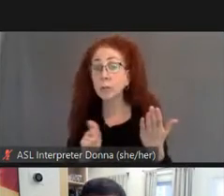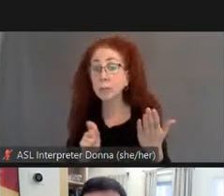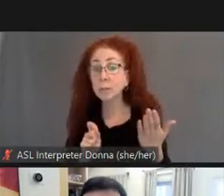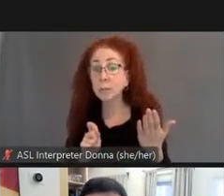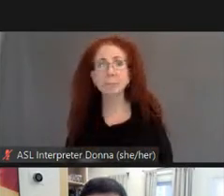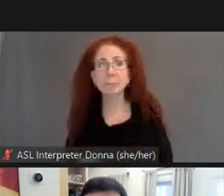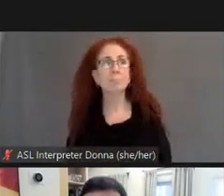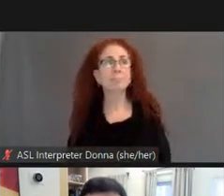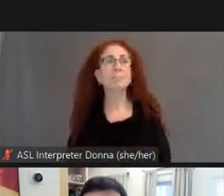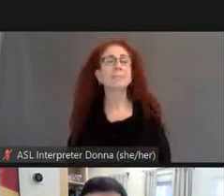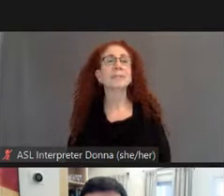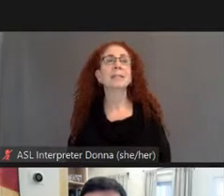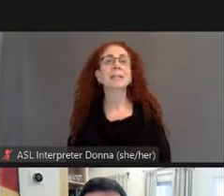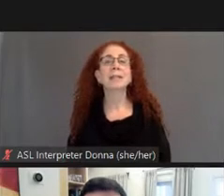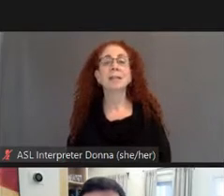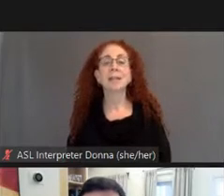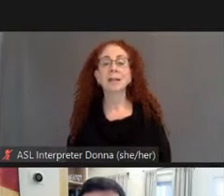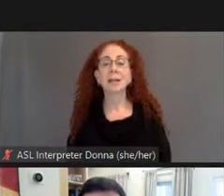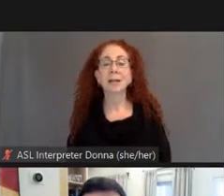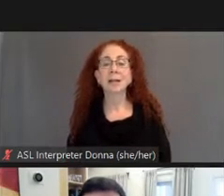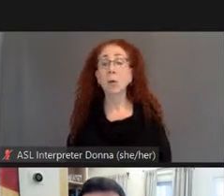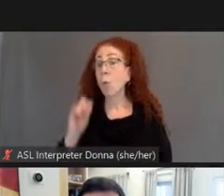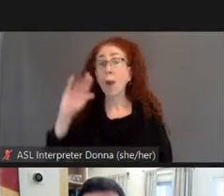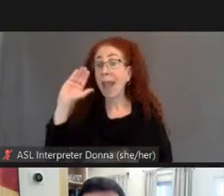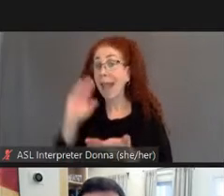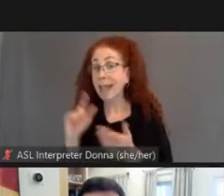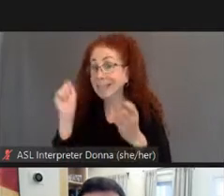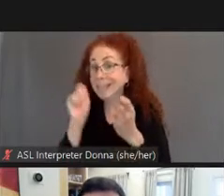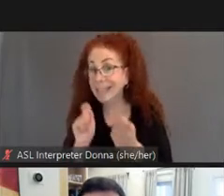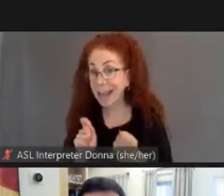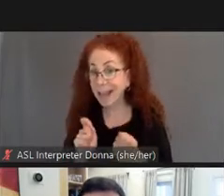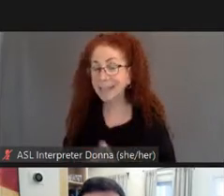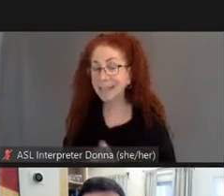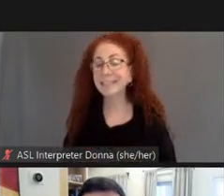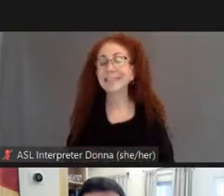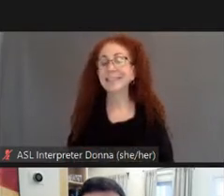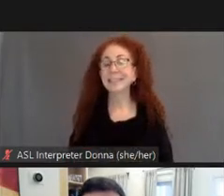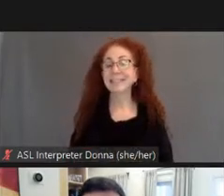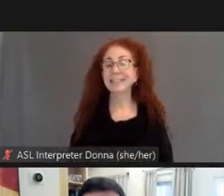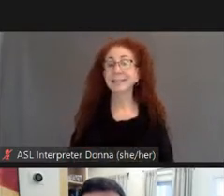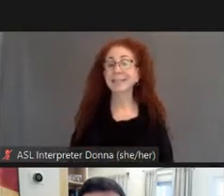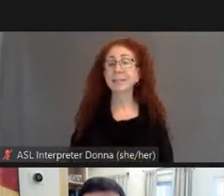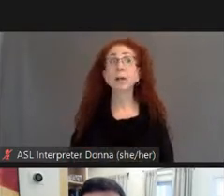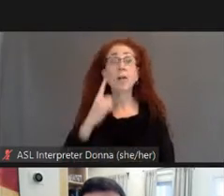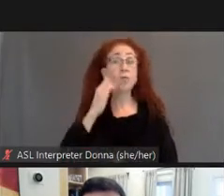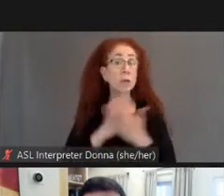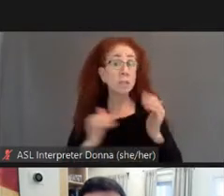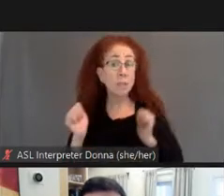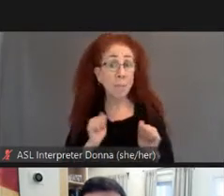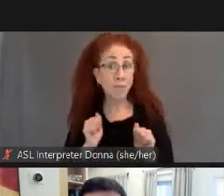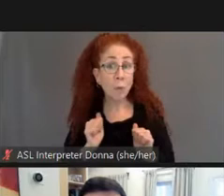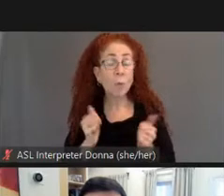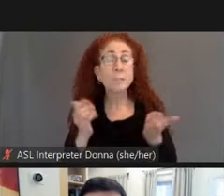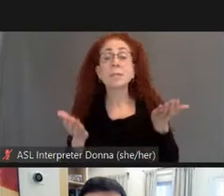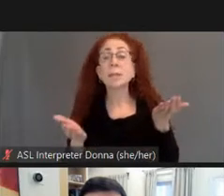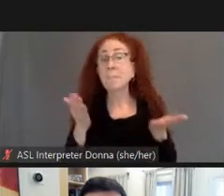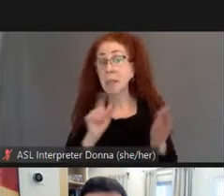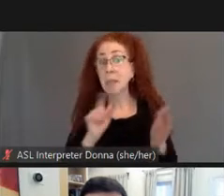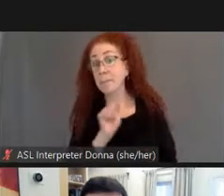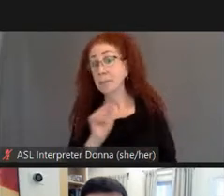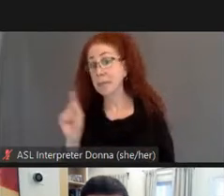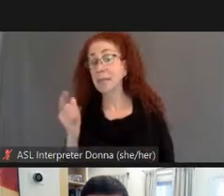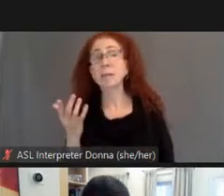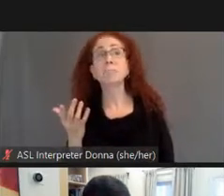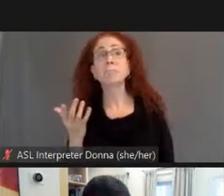less detail, and then also for some performances,